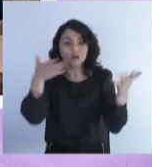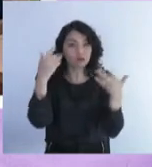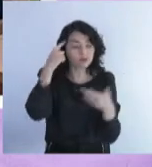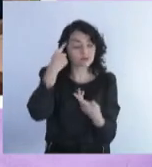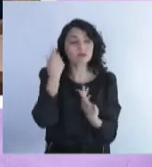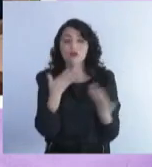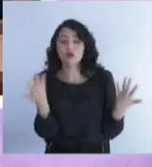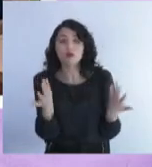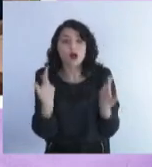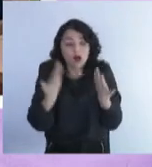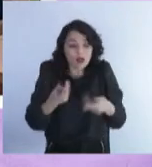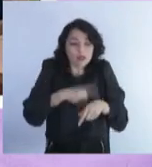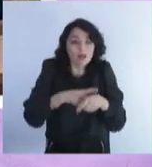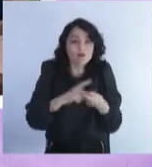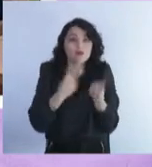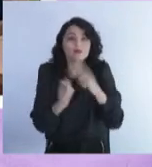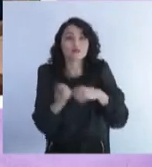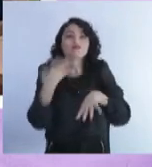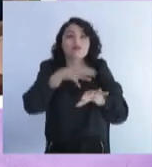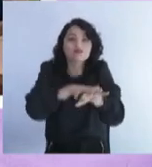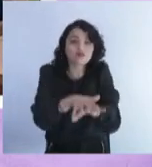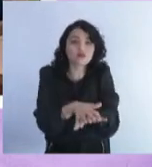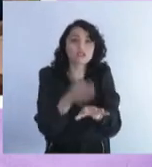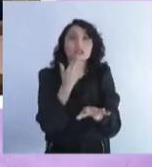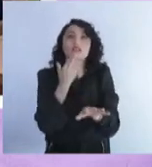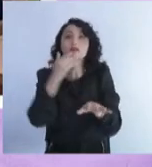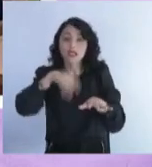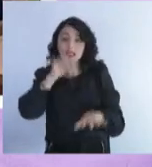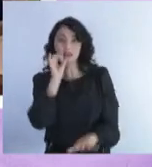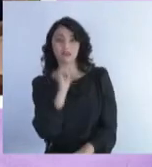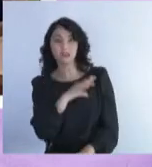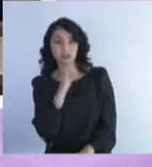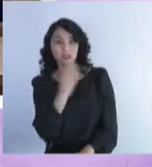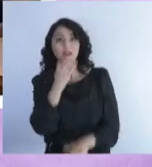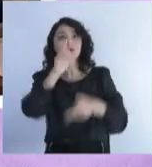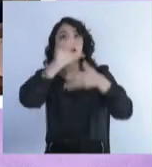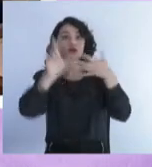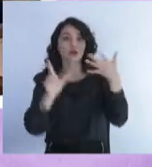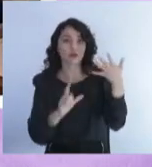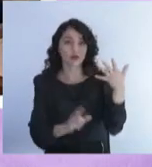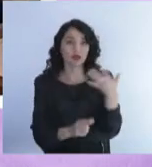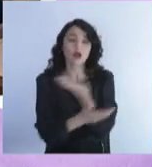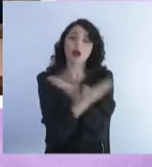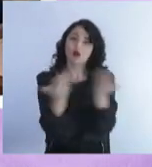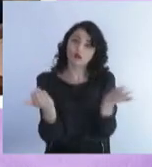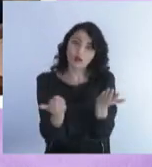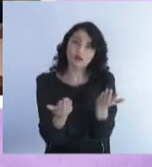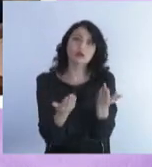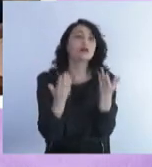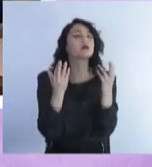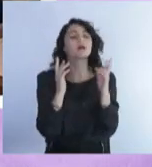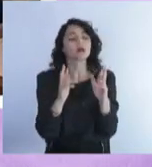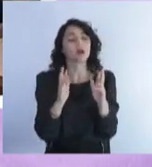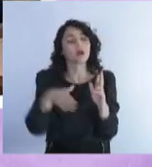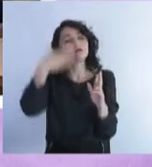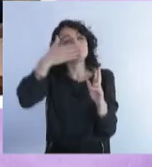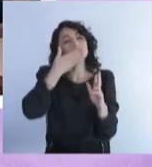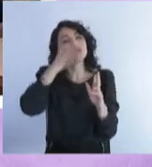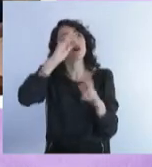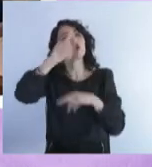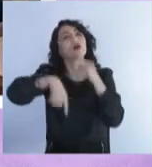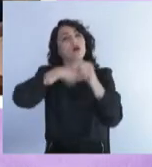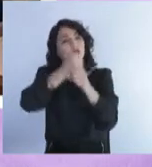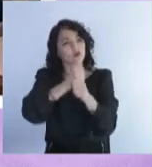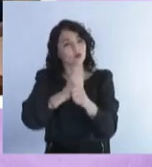time, I hope it is met in Chile, met all across Latin America, and that all of you will be thriving in the coming